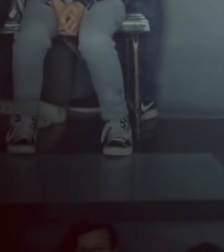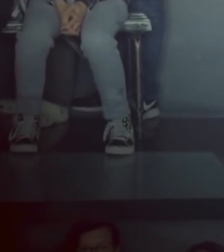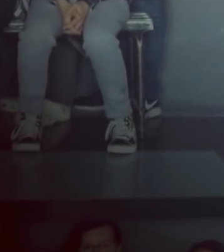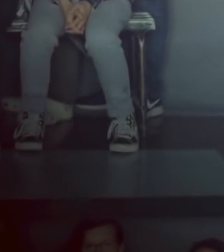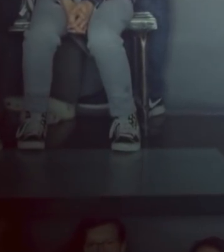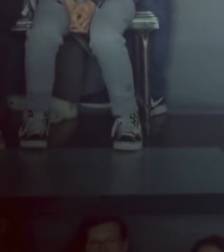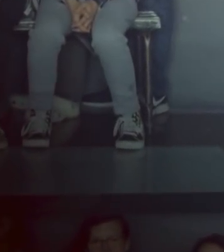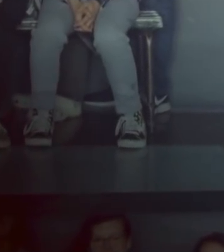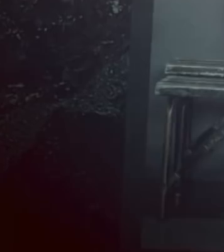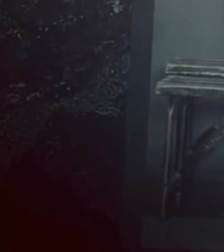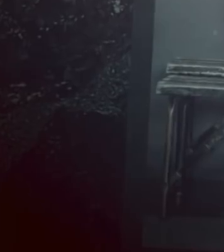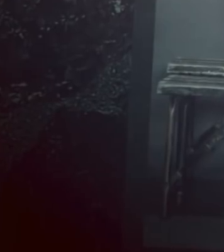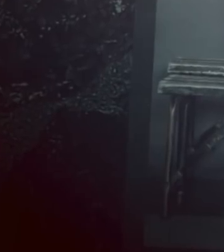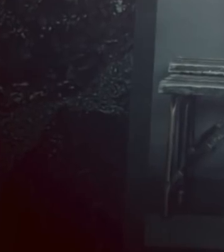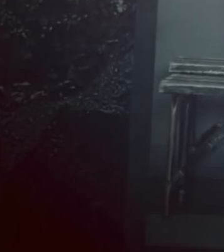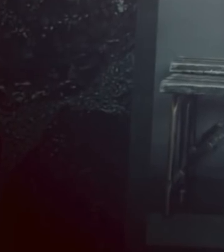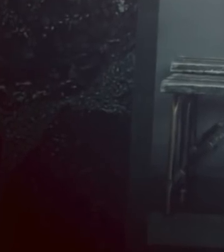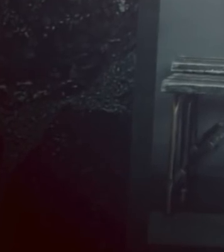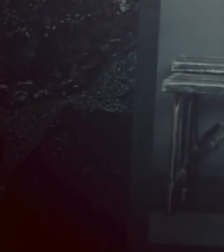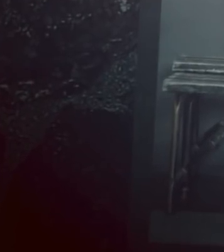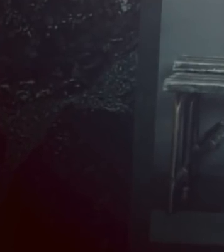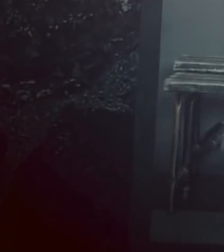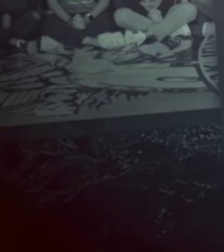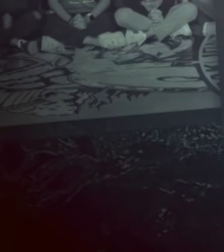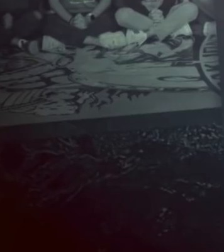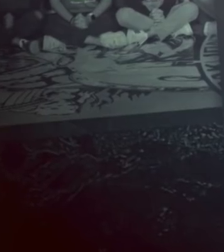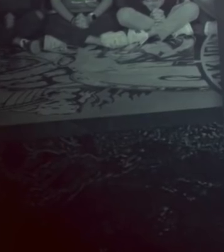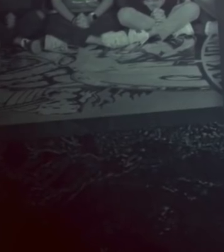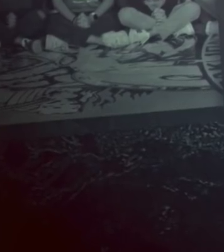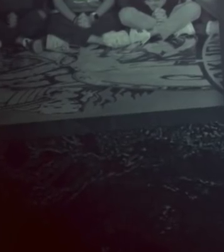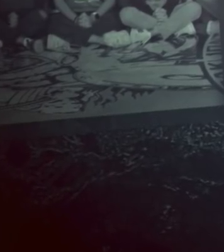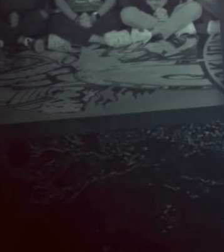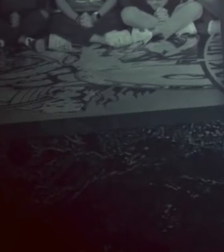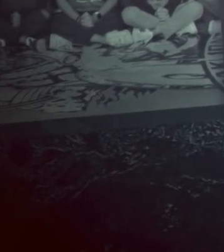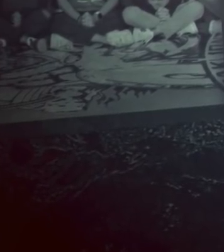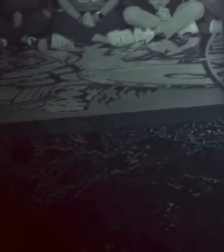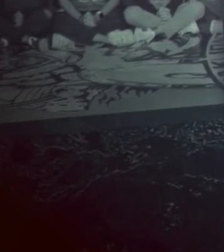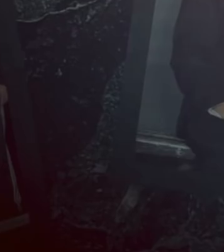were warm and gentle.